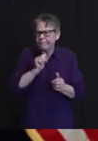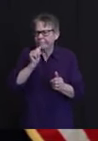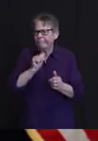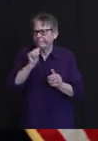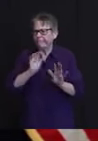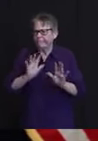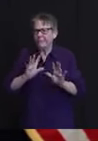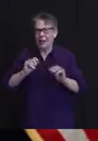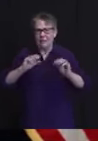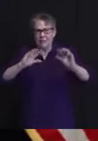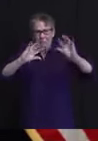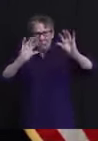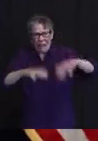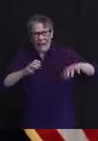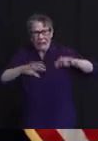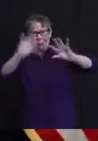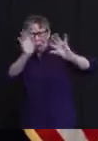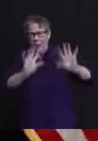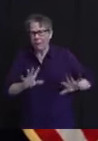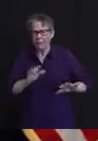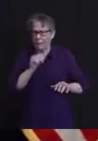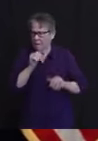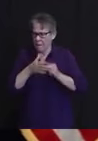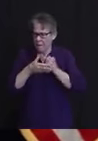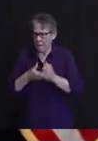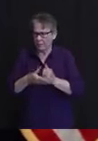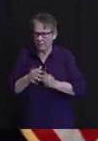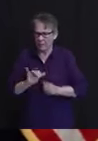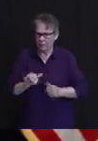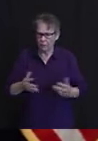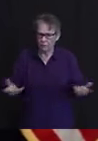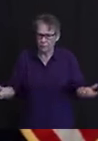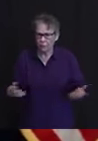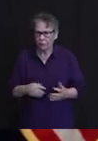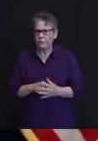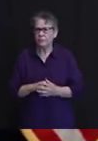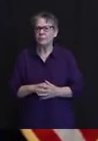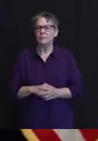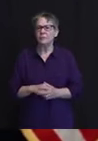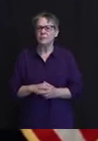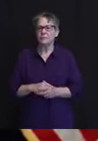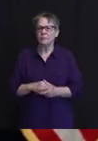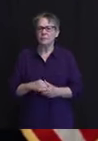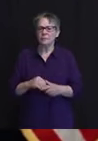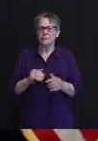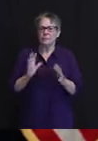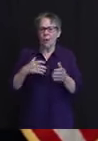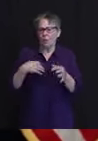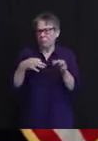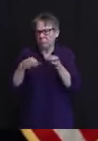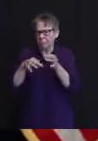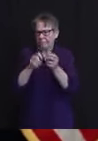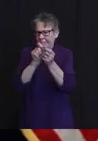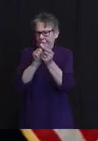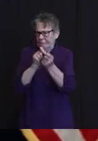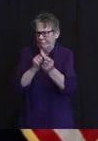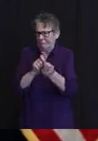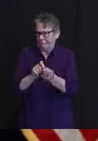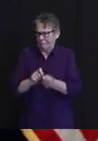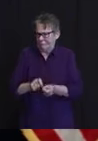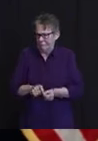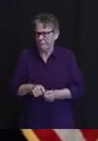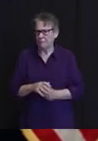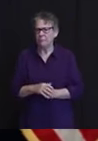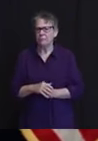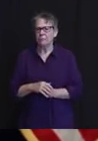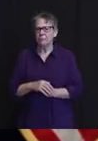the specifics on COVID-19 and coronavirus, I'd like to ask Pat Callahan to give us a quick sense of the weather this afternoon